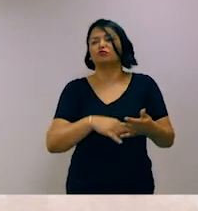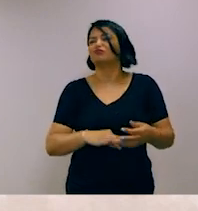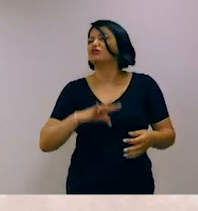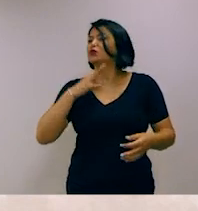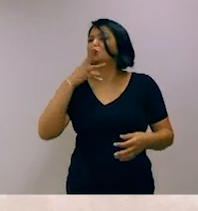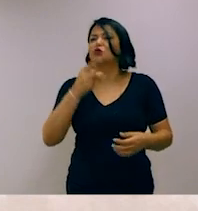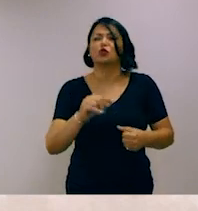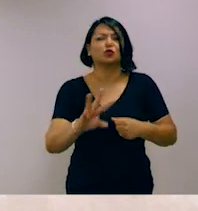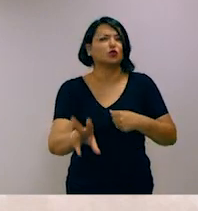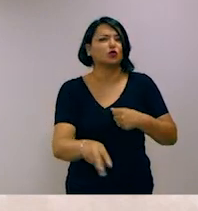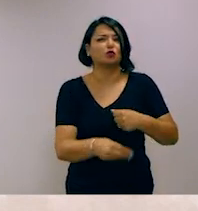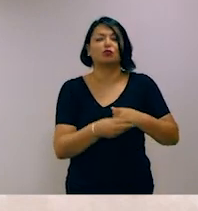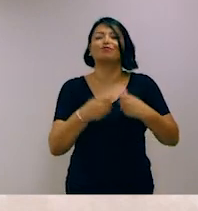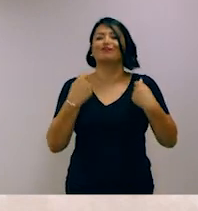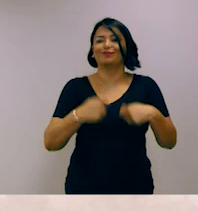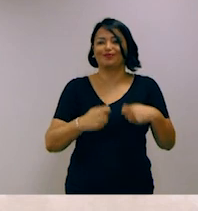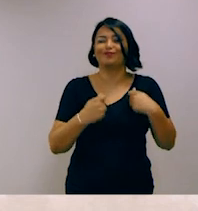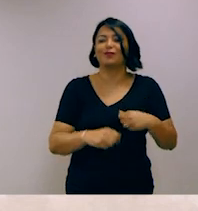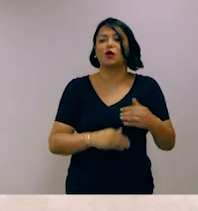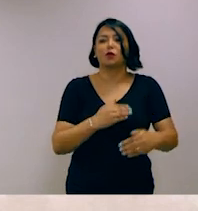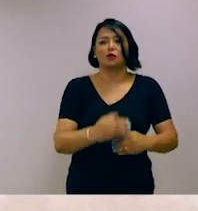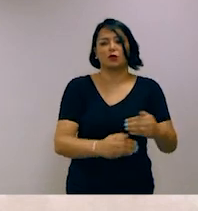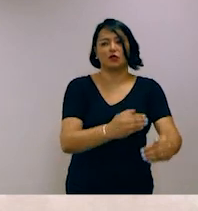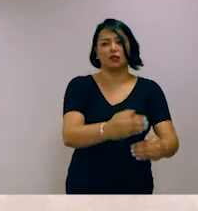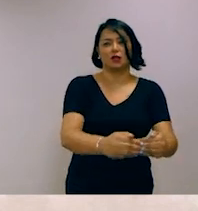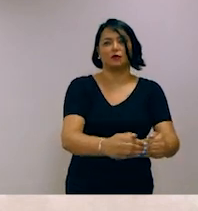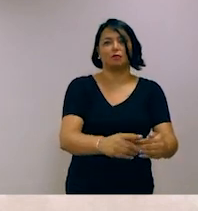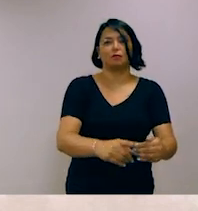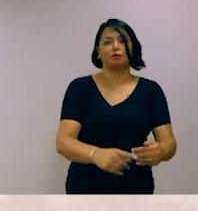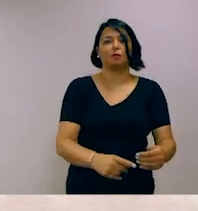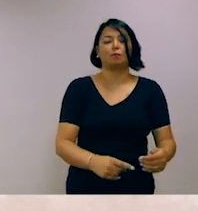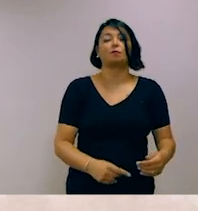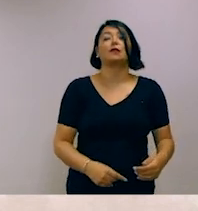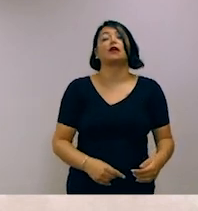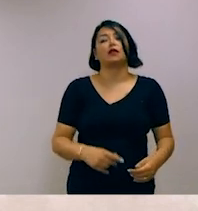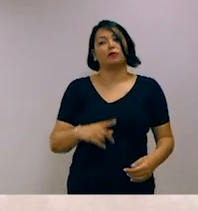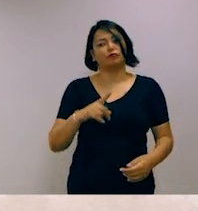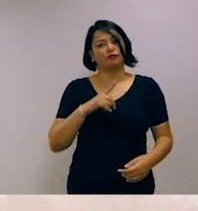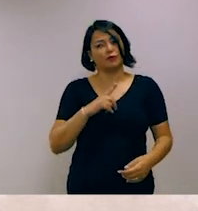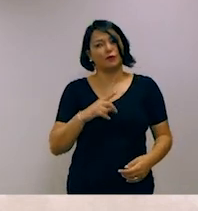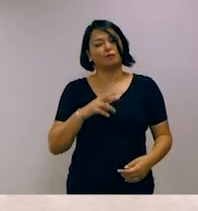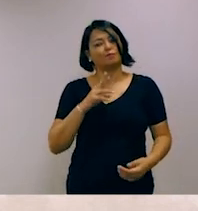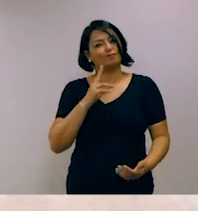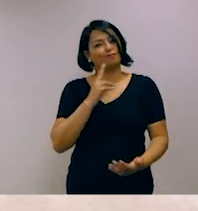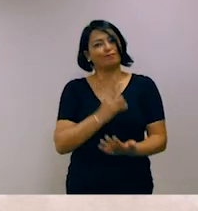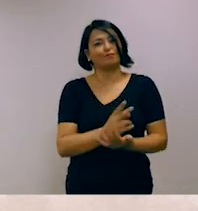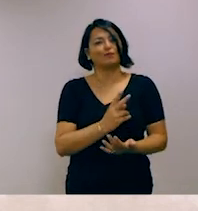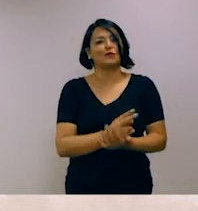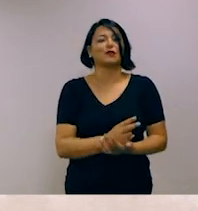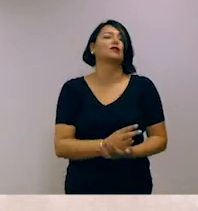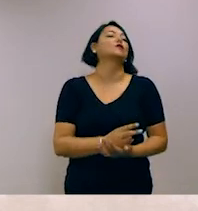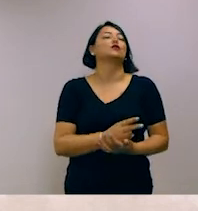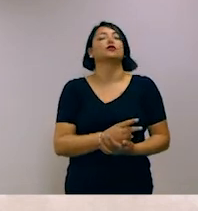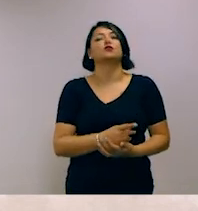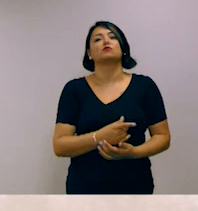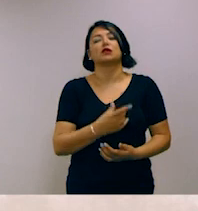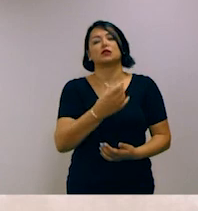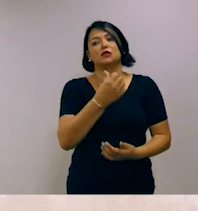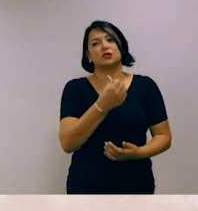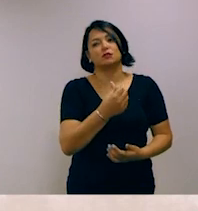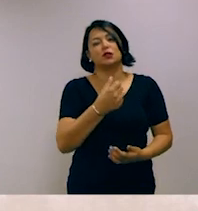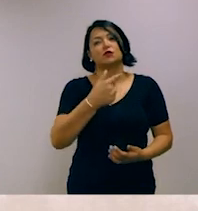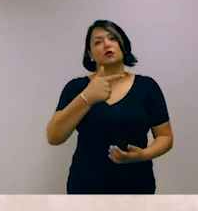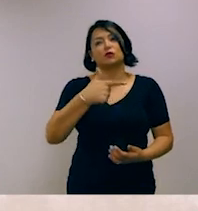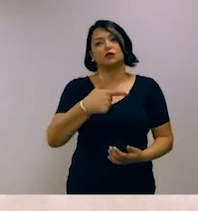here because all of the annexes, they had to go through an OCR tool. And so we considered the same